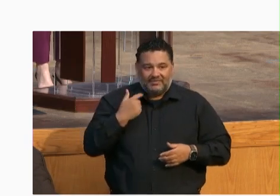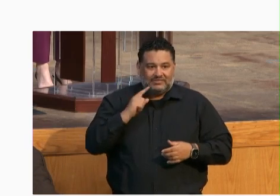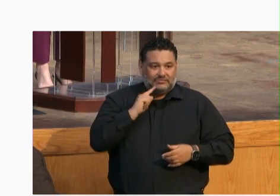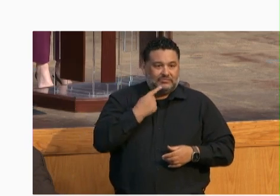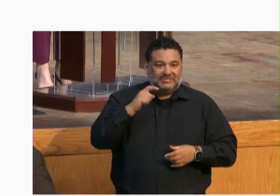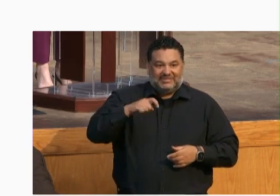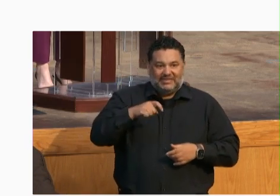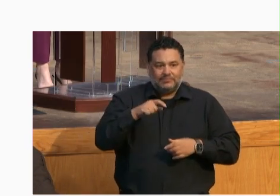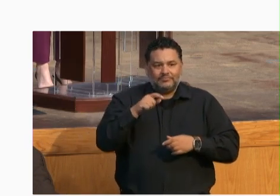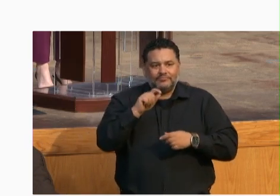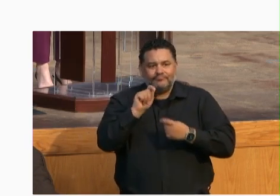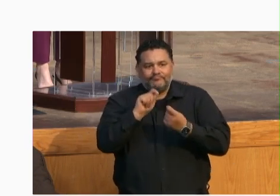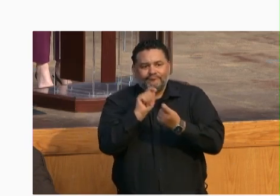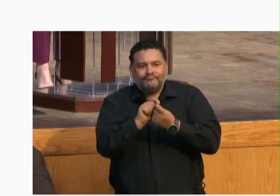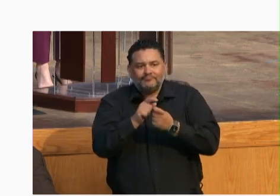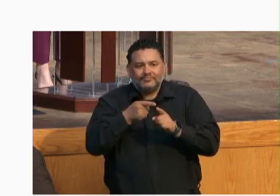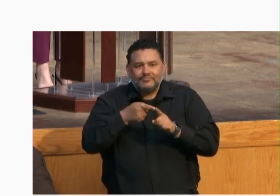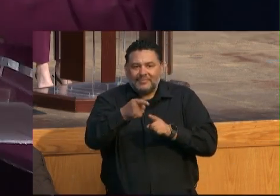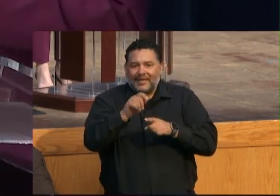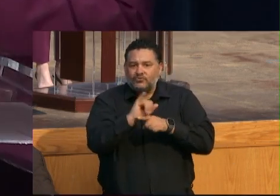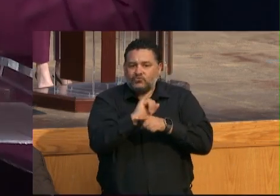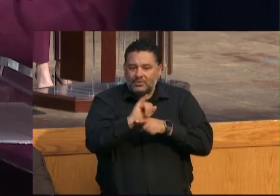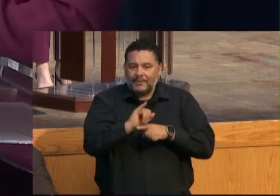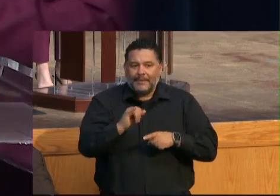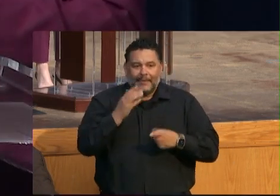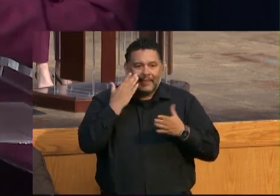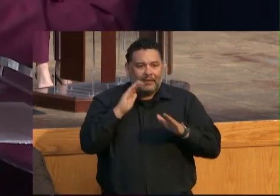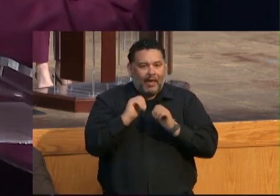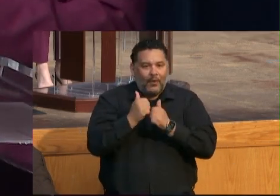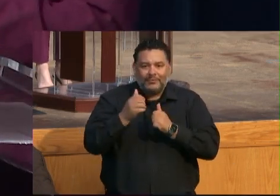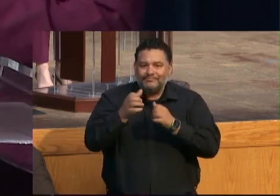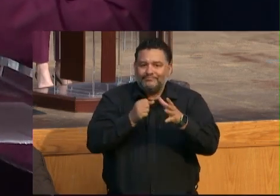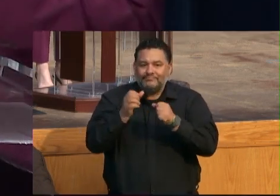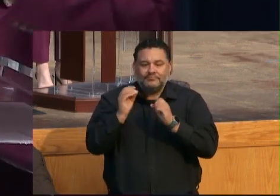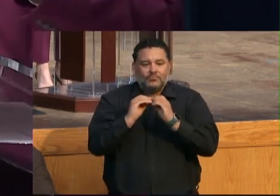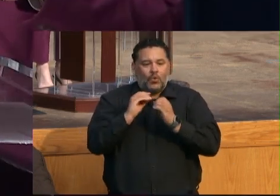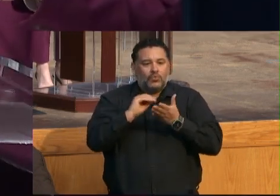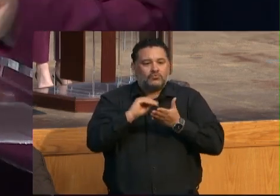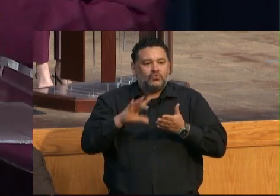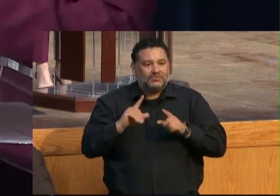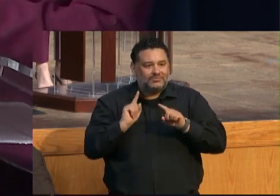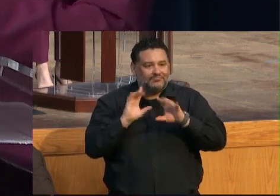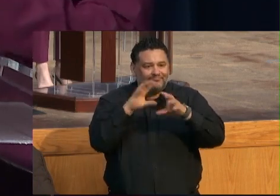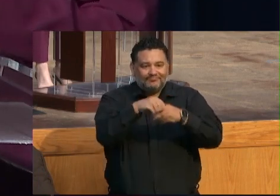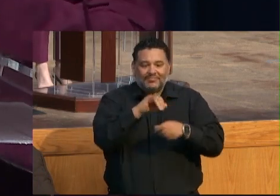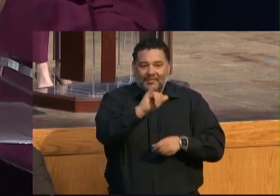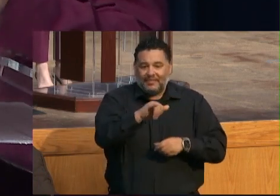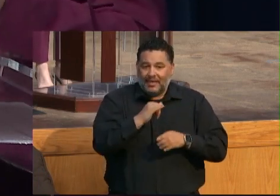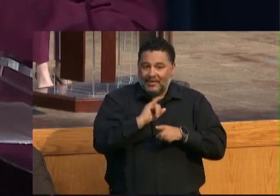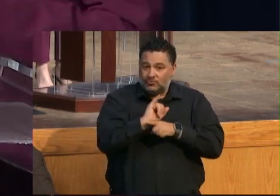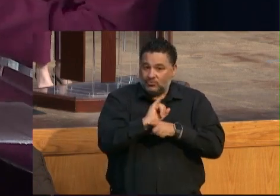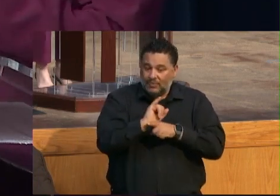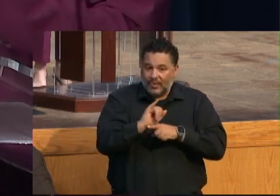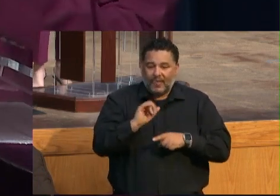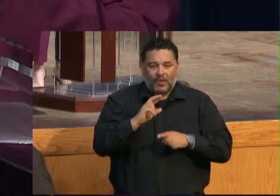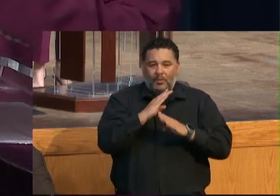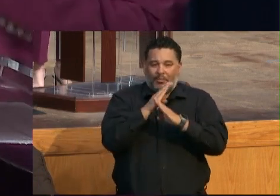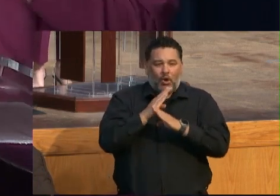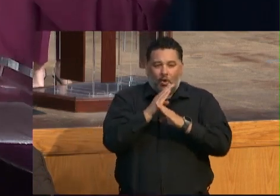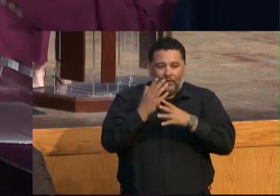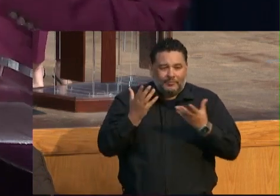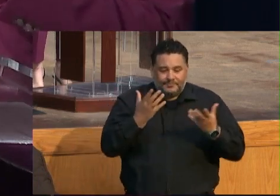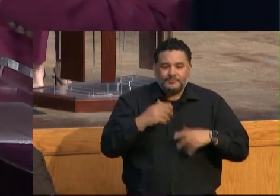industry and they don't know how to get more students to come into that industry. Well, the barrier may be that they can't afford to come to school.